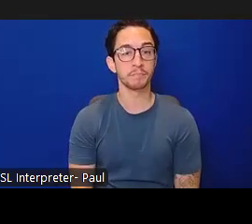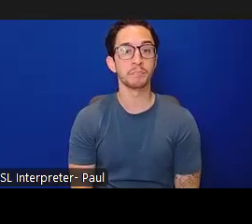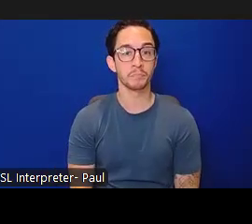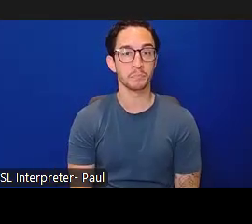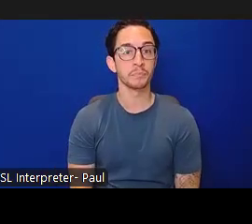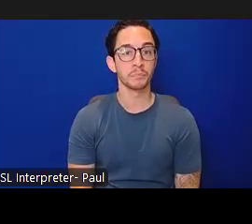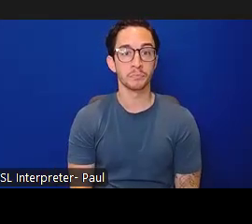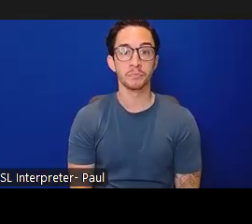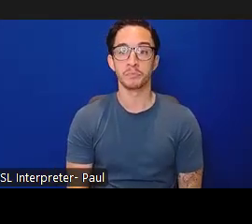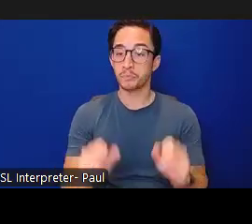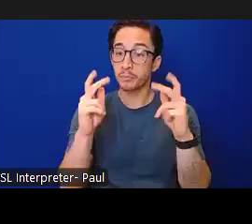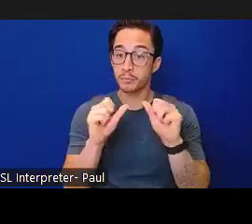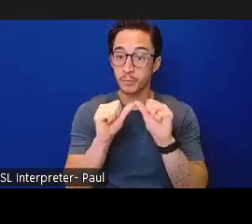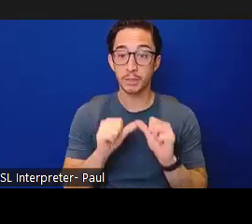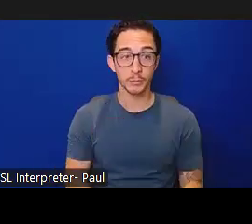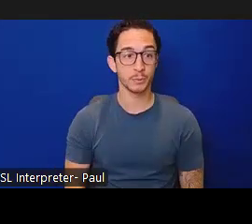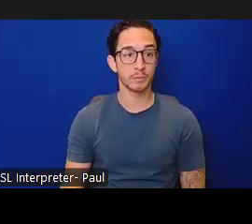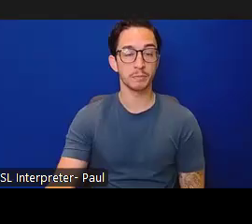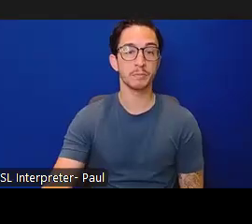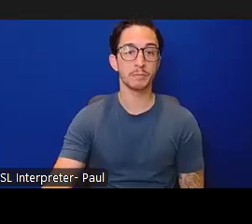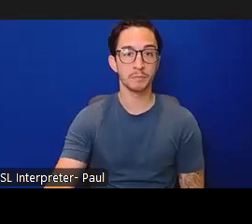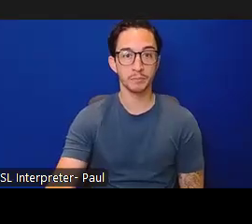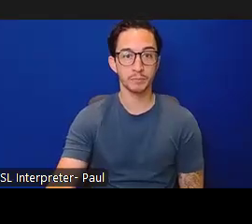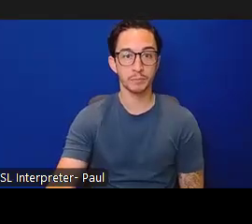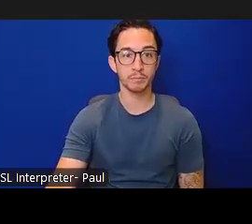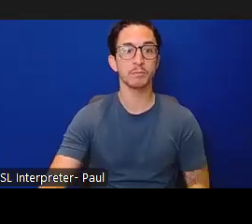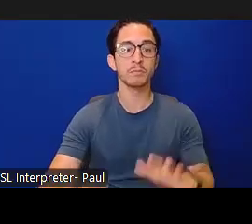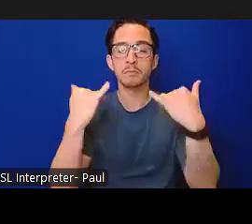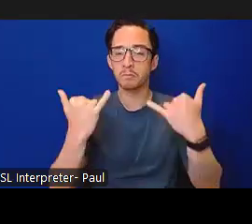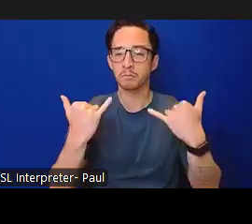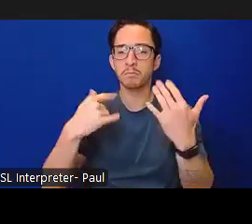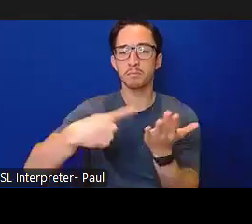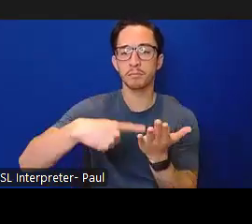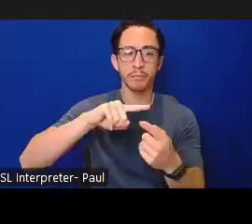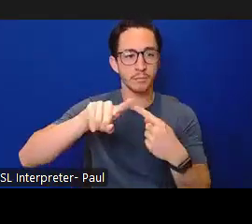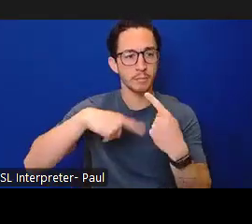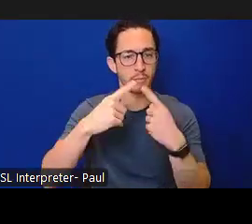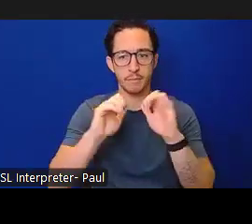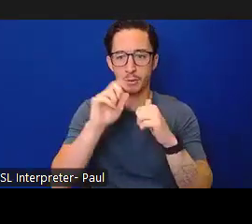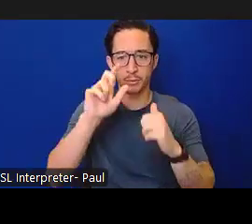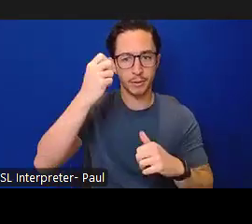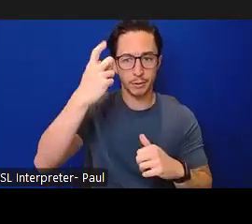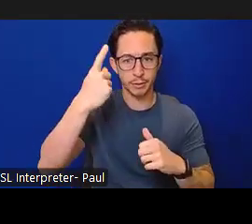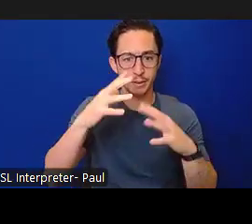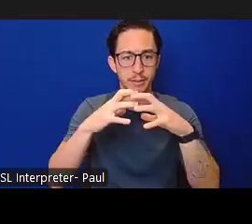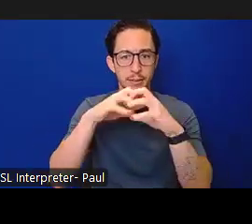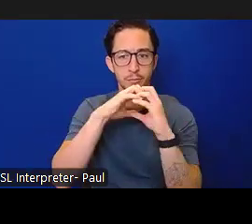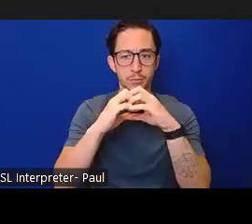let's continue. Let's talk about understanding intersectionality.